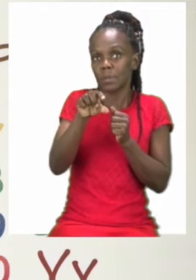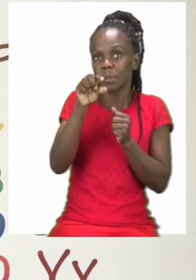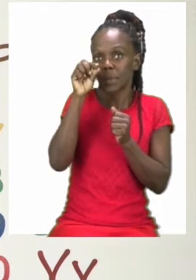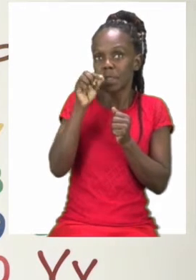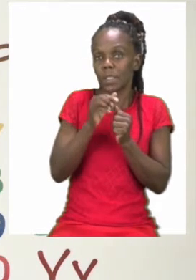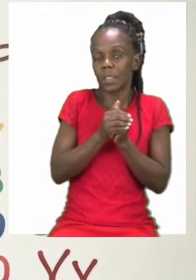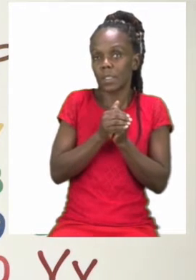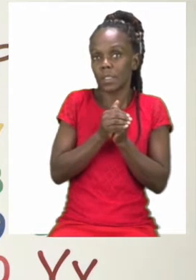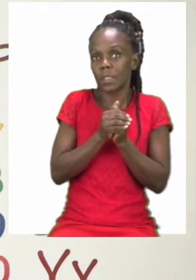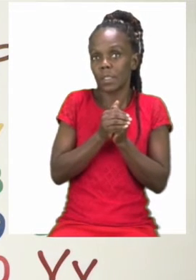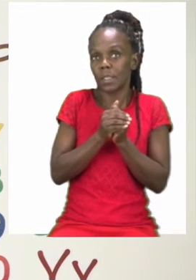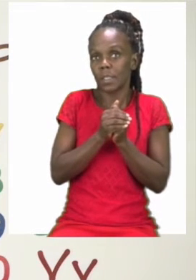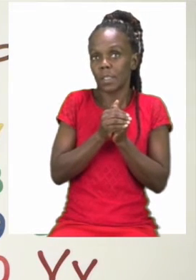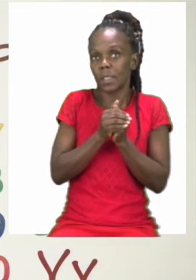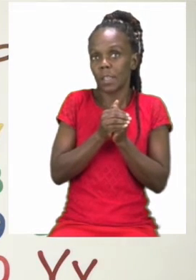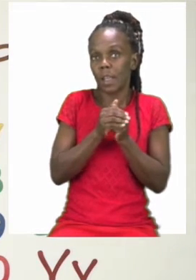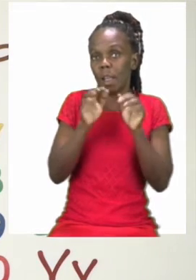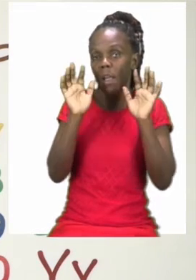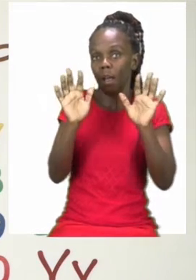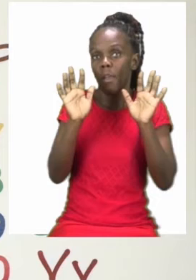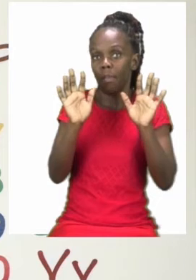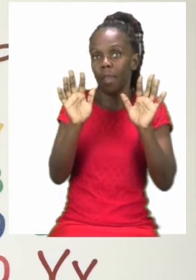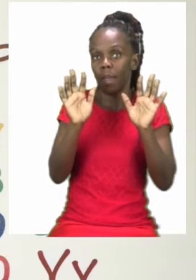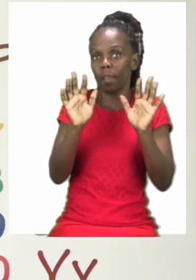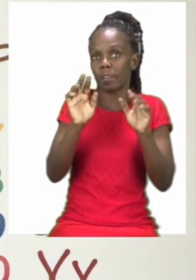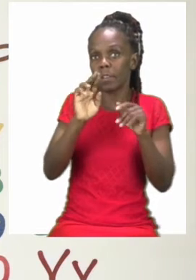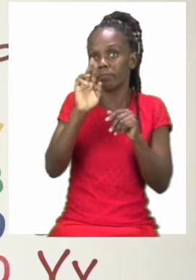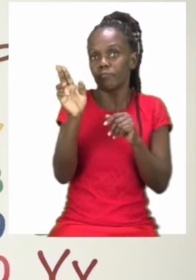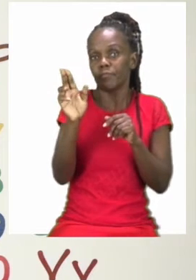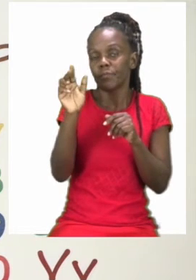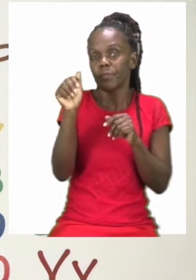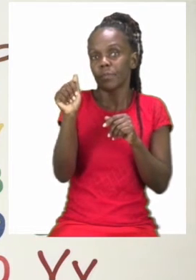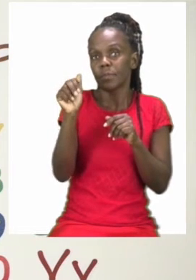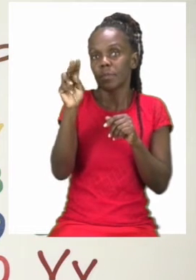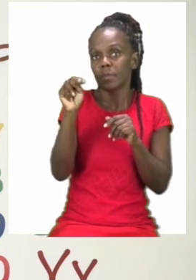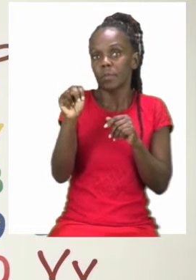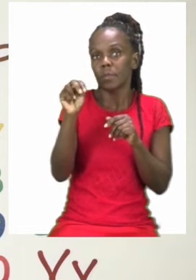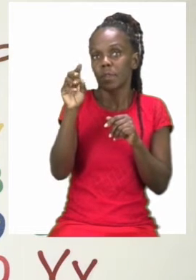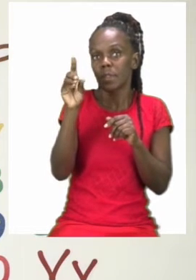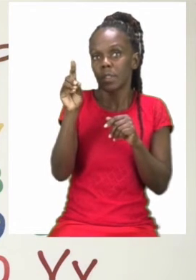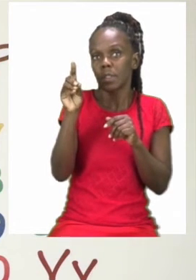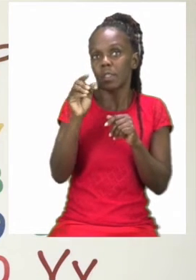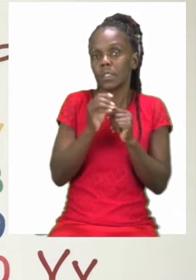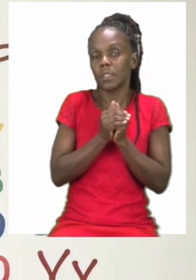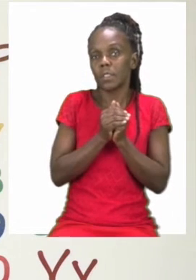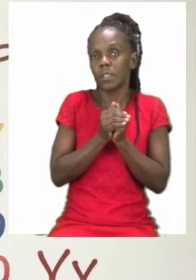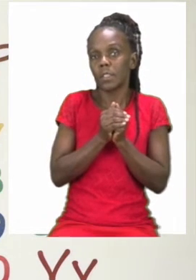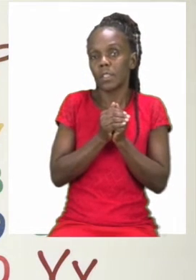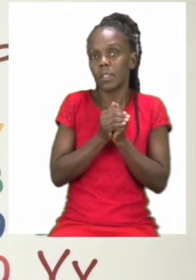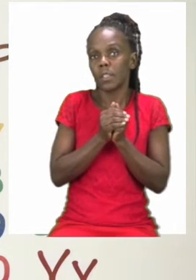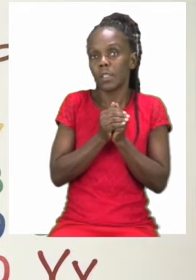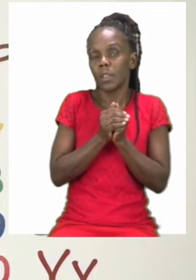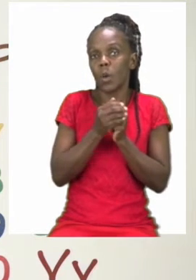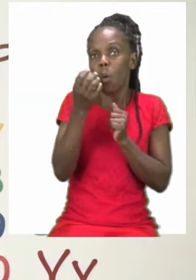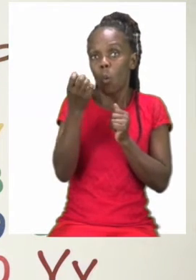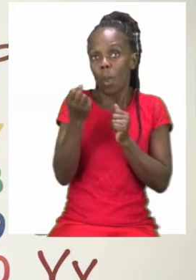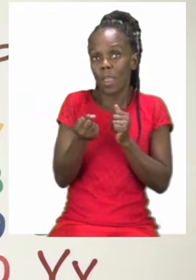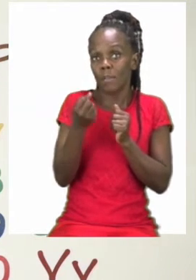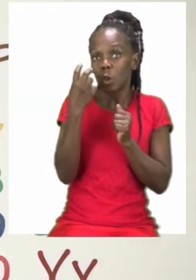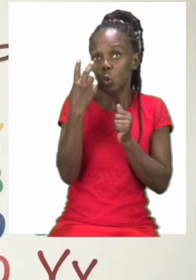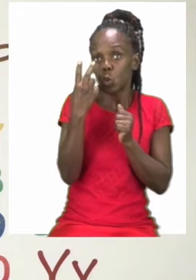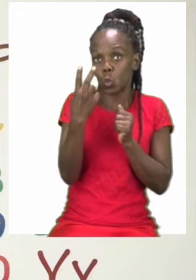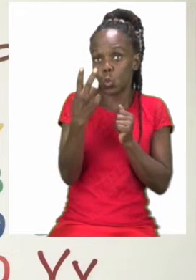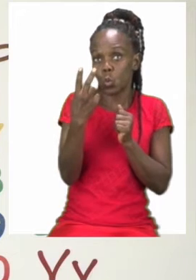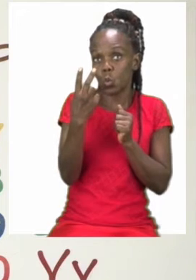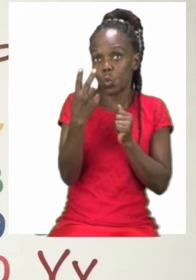hand. Now we have two hands and we can use our hands to feel and